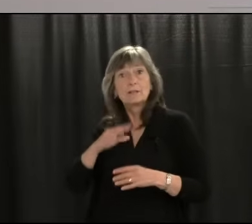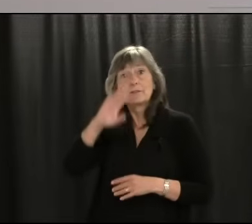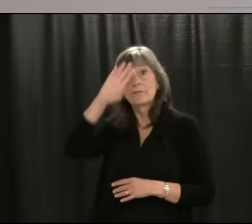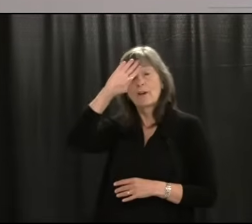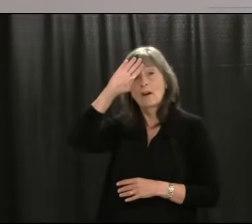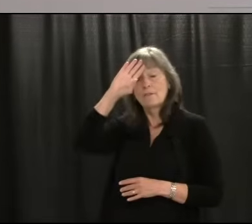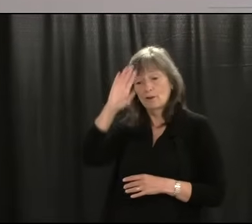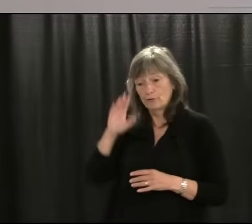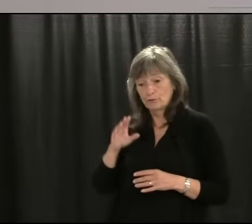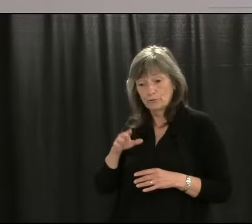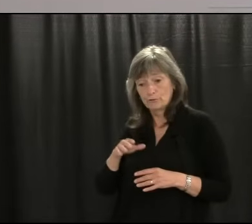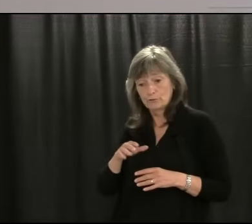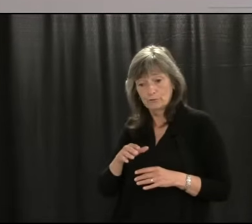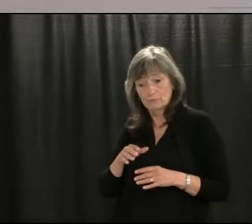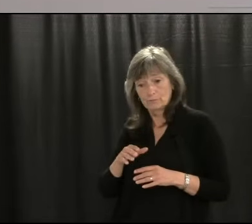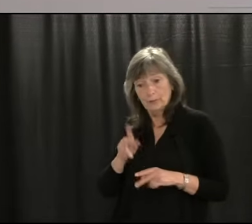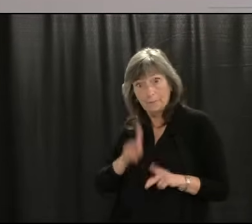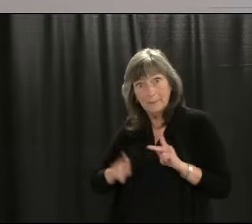removed.